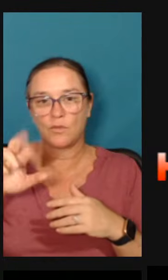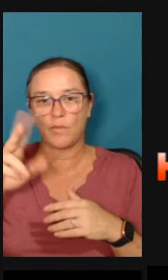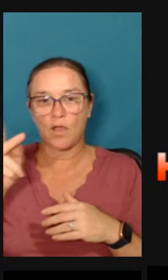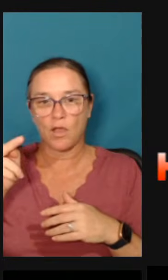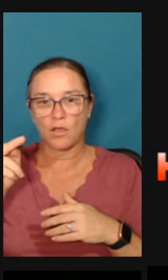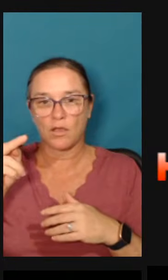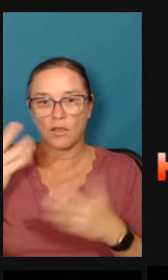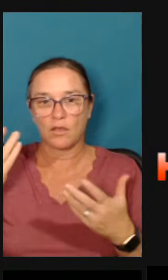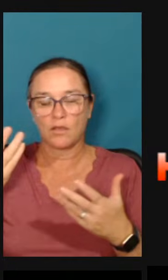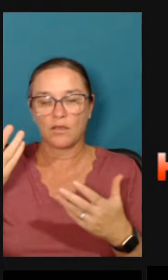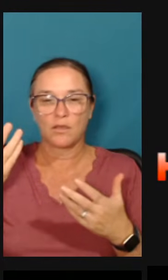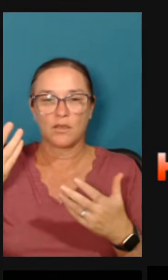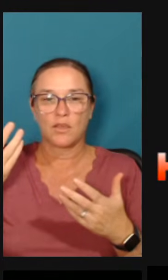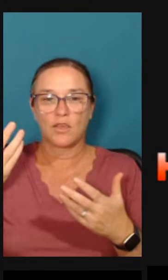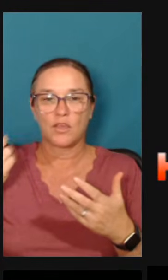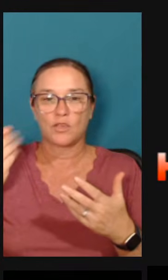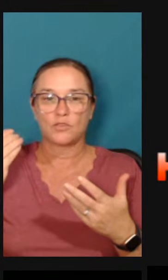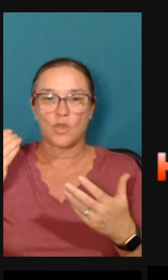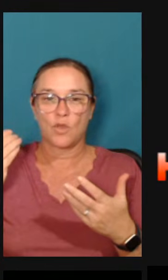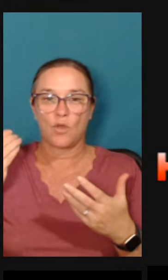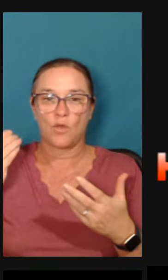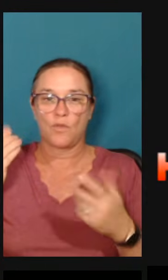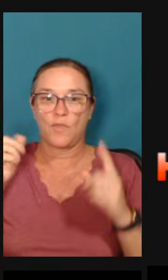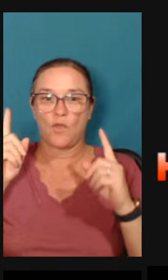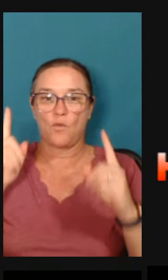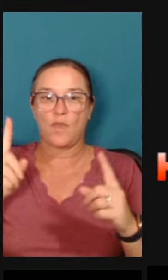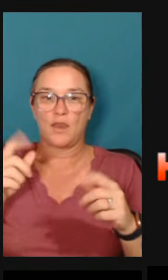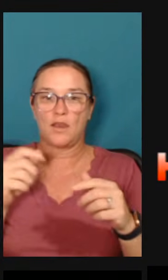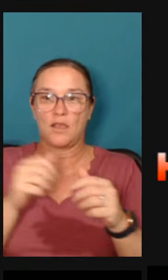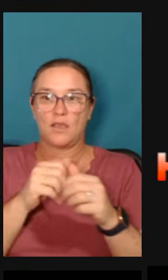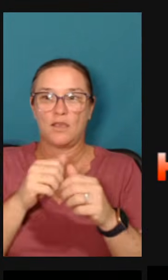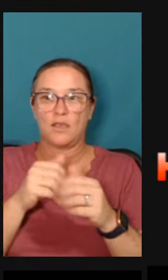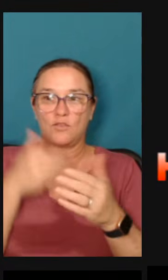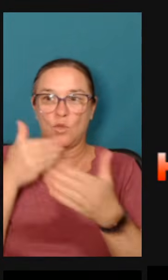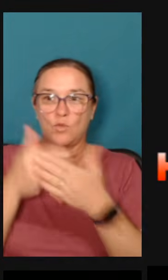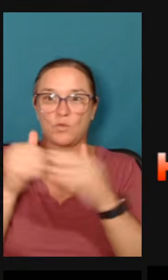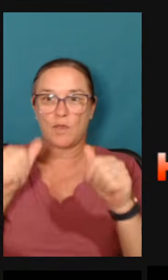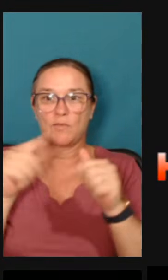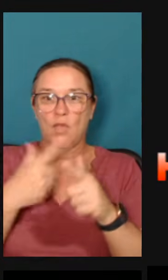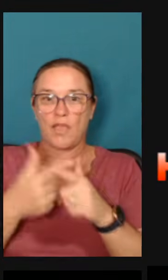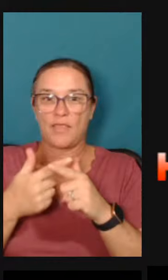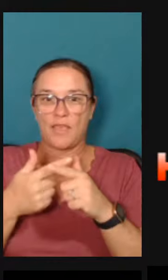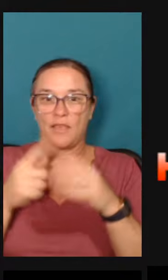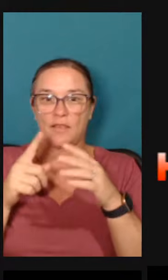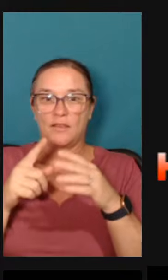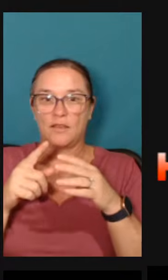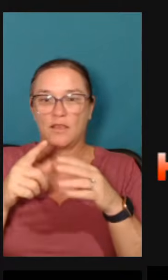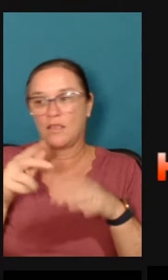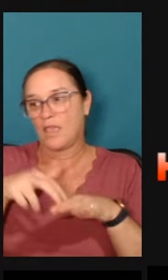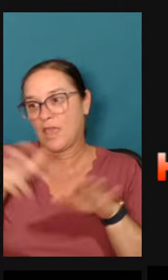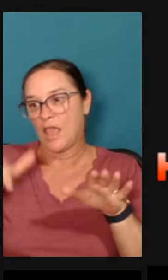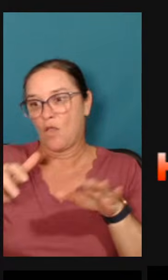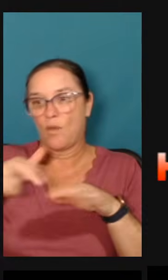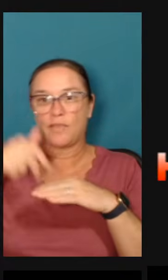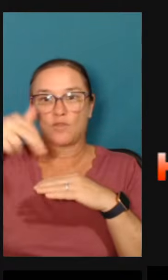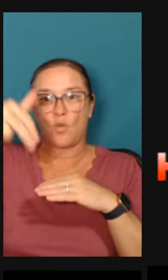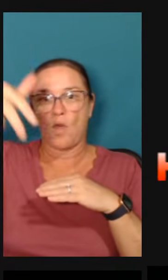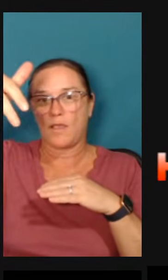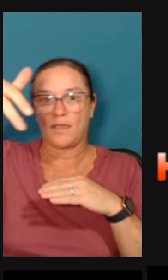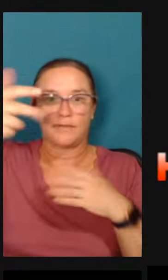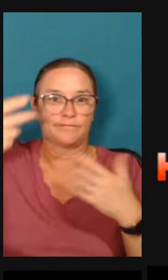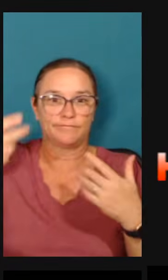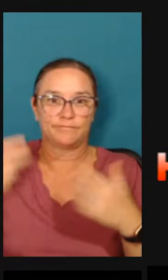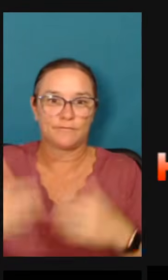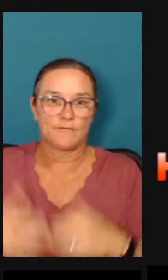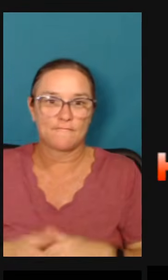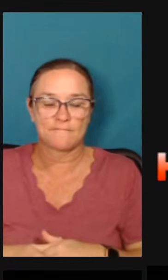park, so just got as far as I could and just stopped right there in the middle of the road and got out and started walking to get a view, and stayed however long I needed